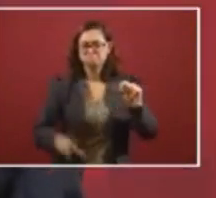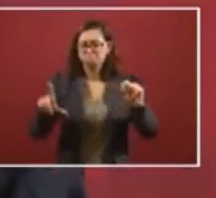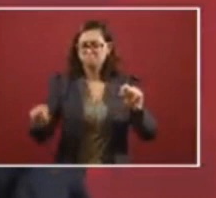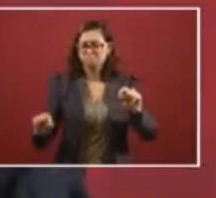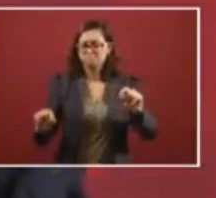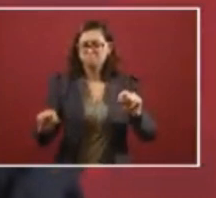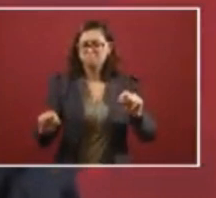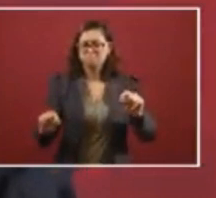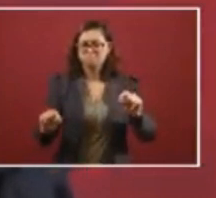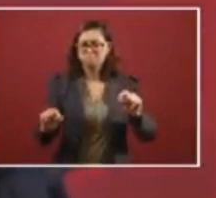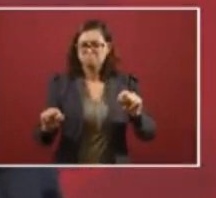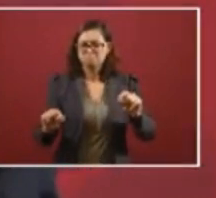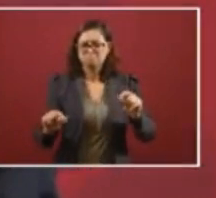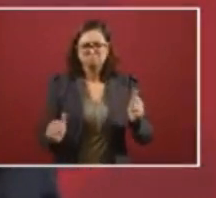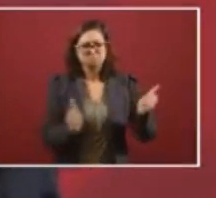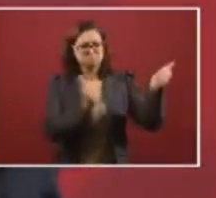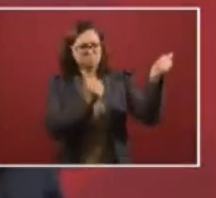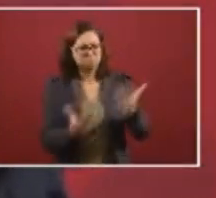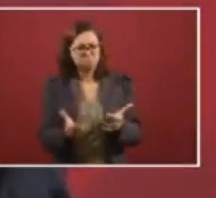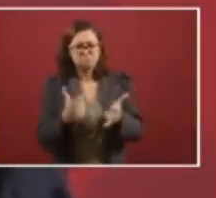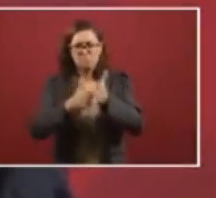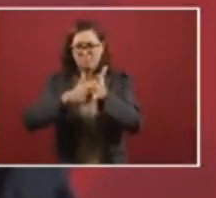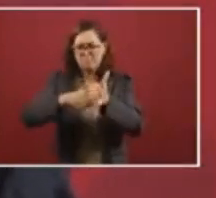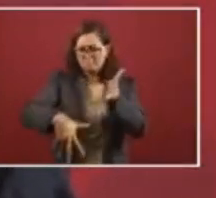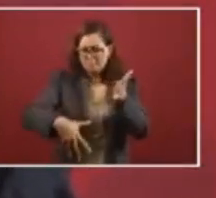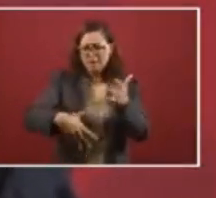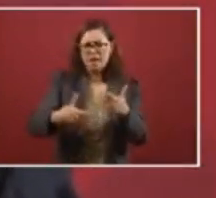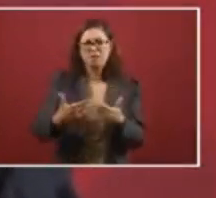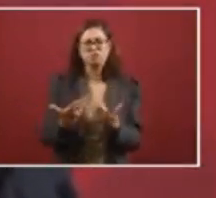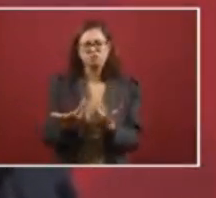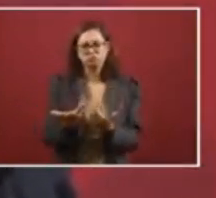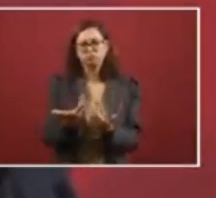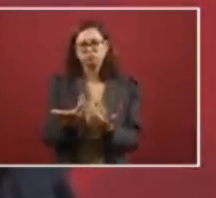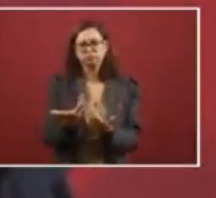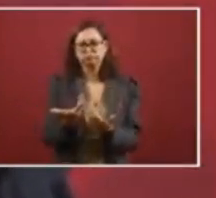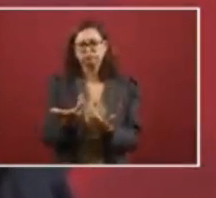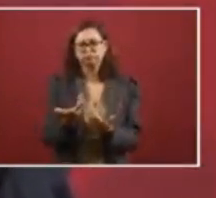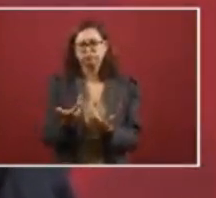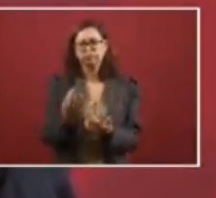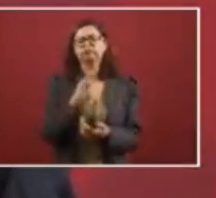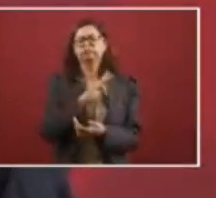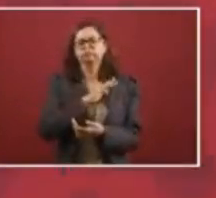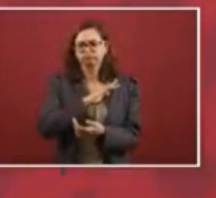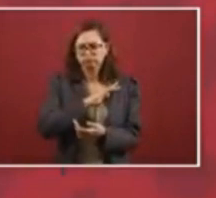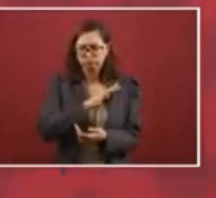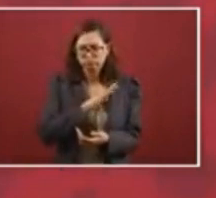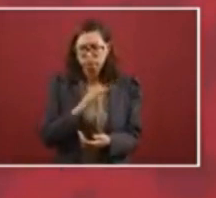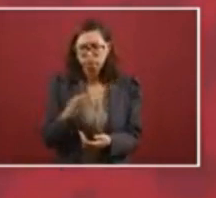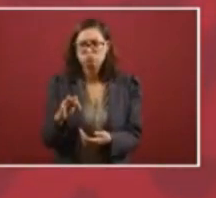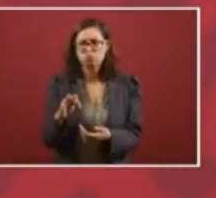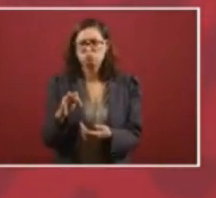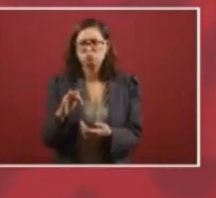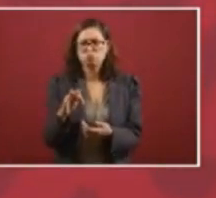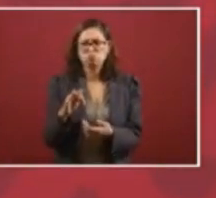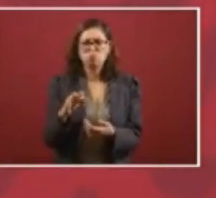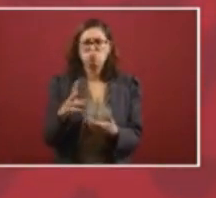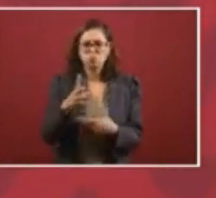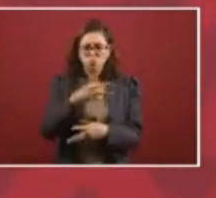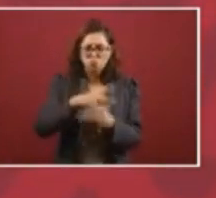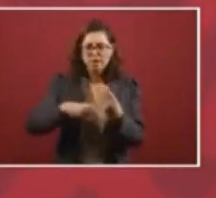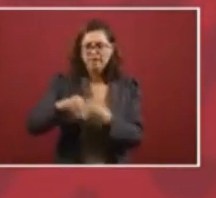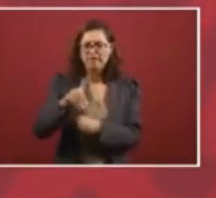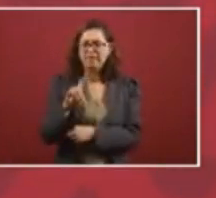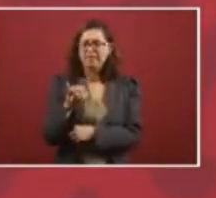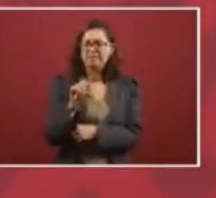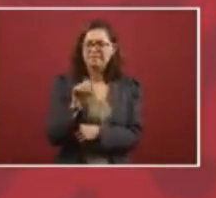via these gas ducts, will be able to use a more economical gas,